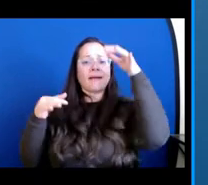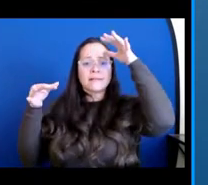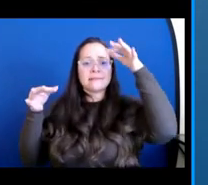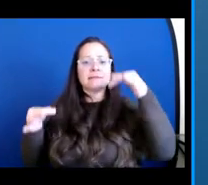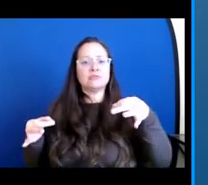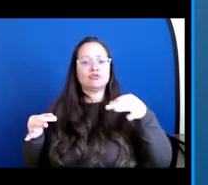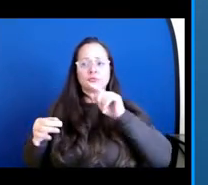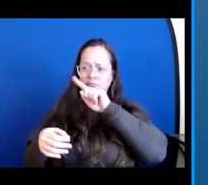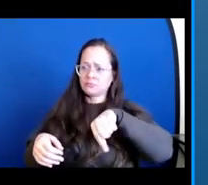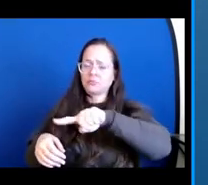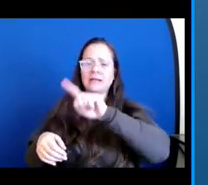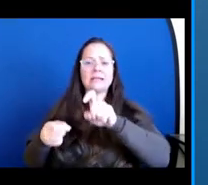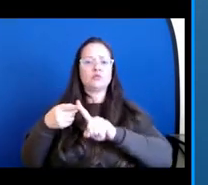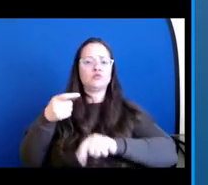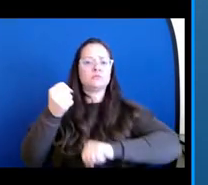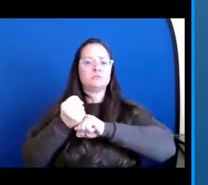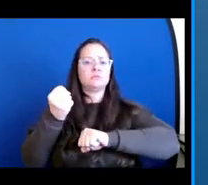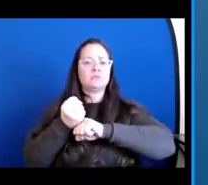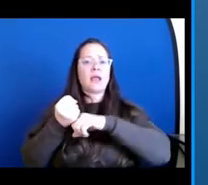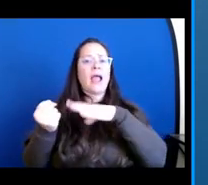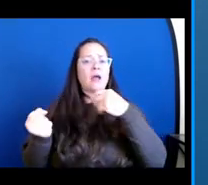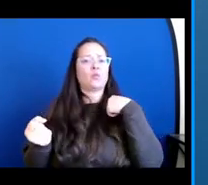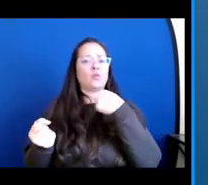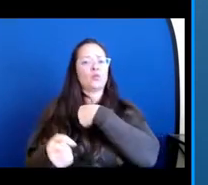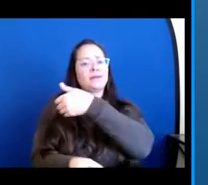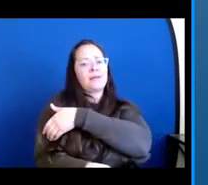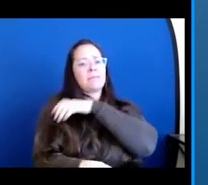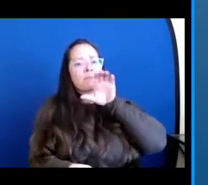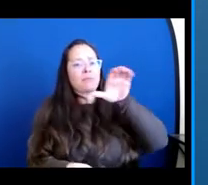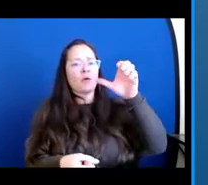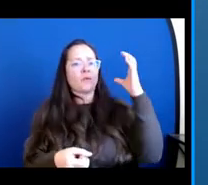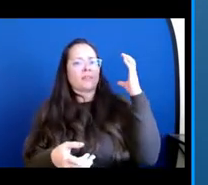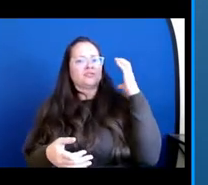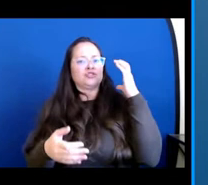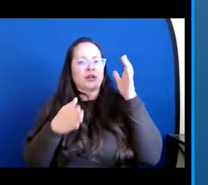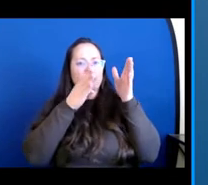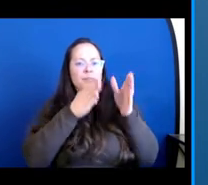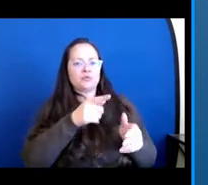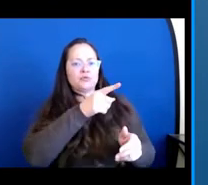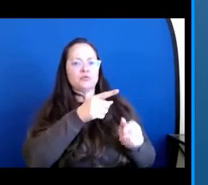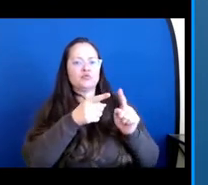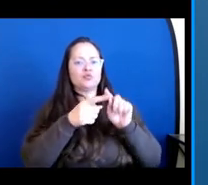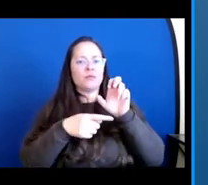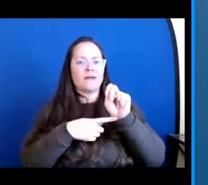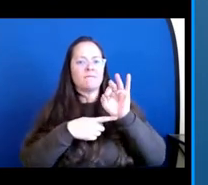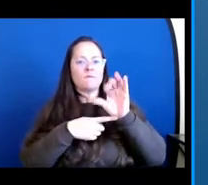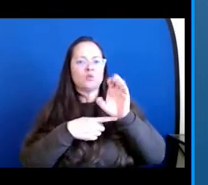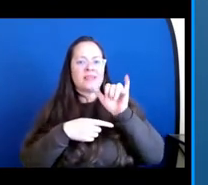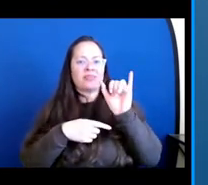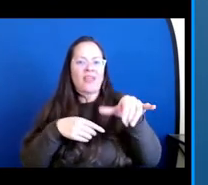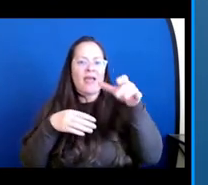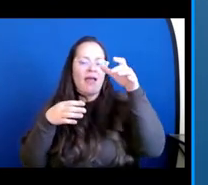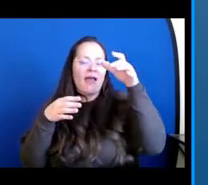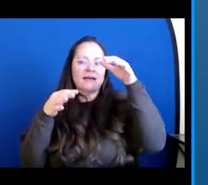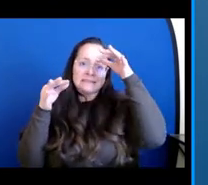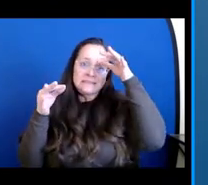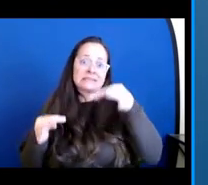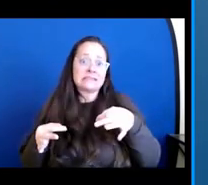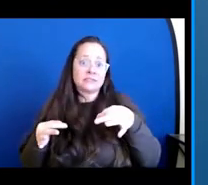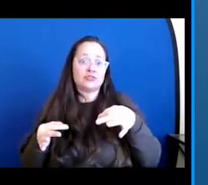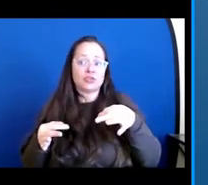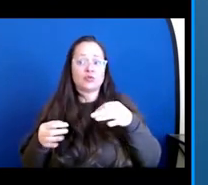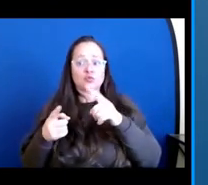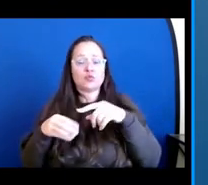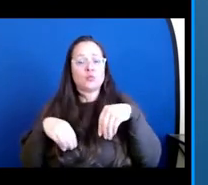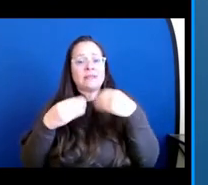also empowered the chairman to enforce this decision in a way that gives it more teeth than I think